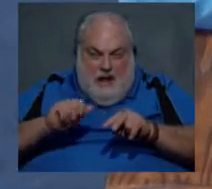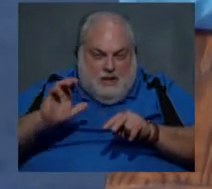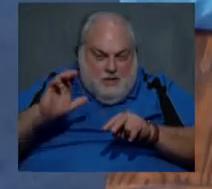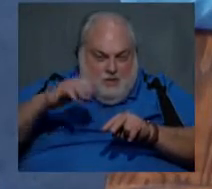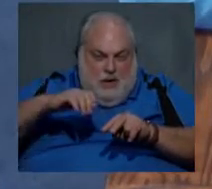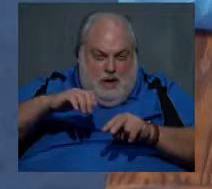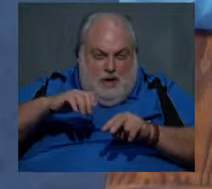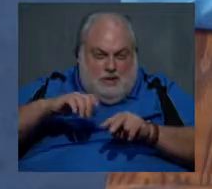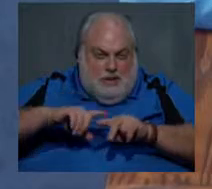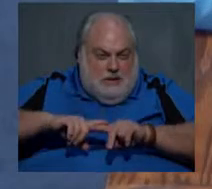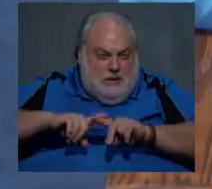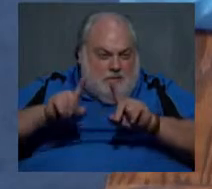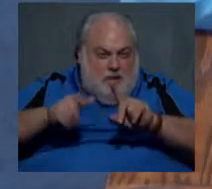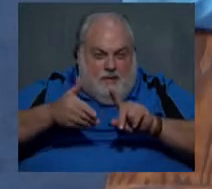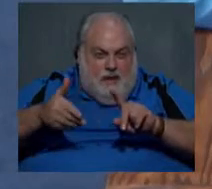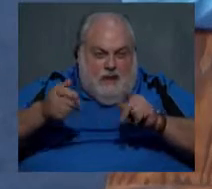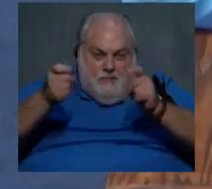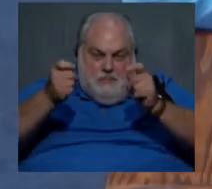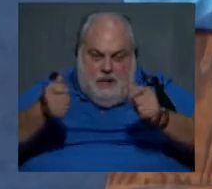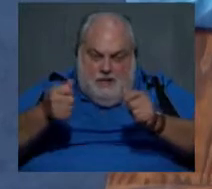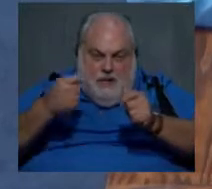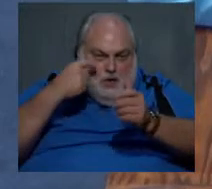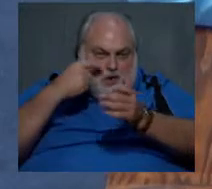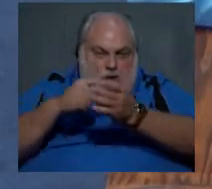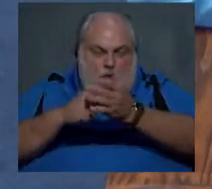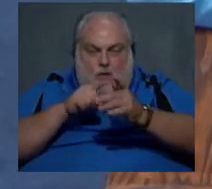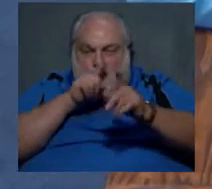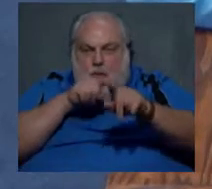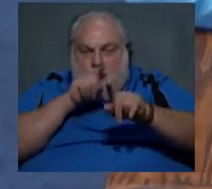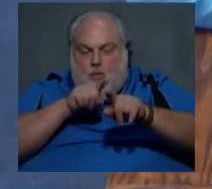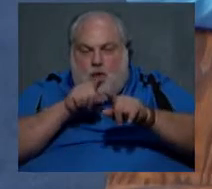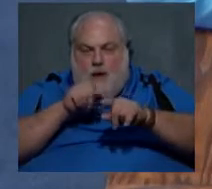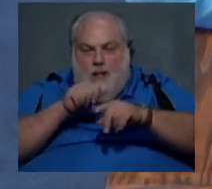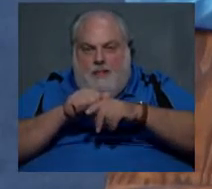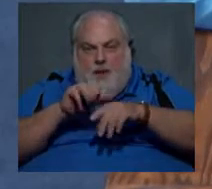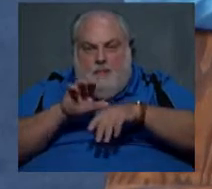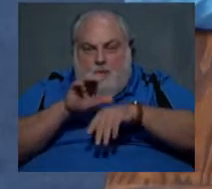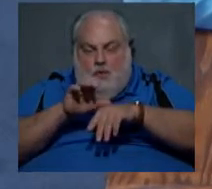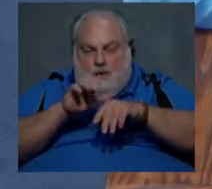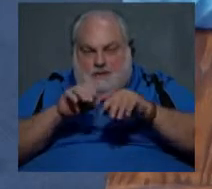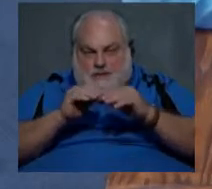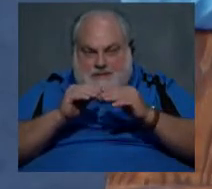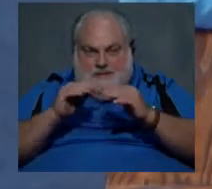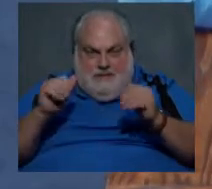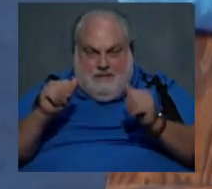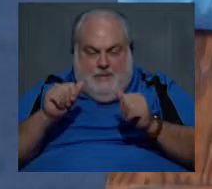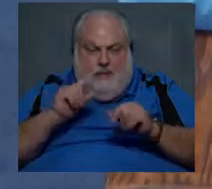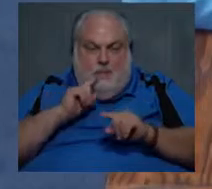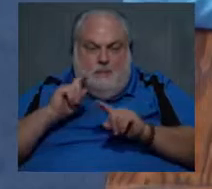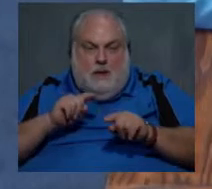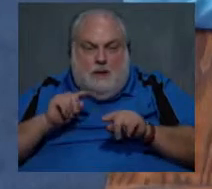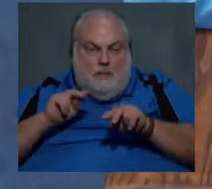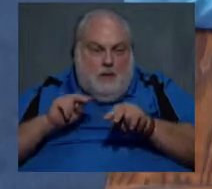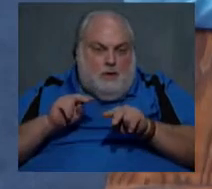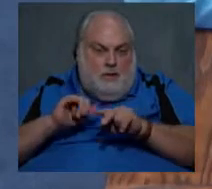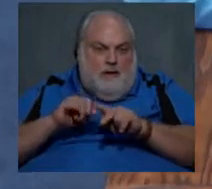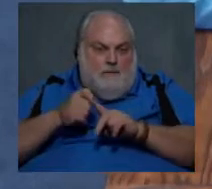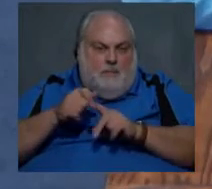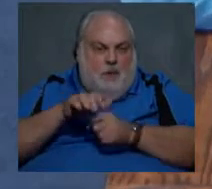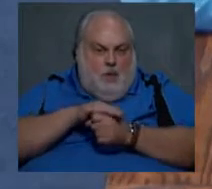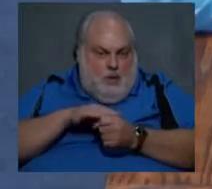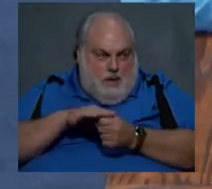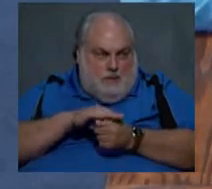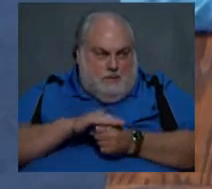like that, the manufacturer immediately notices that on the reporting that's coming into him on that. So they're able to monitor that from that